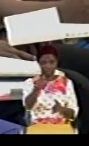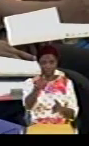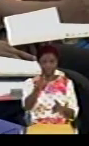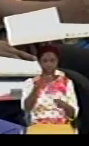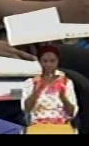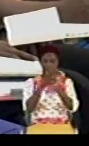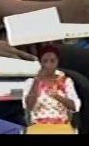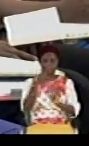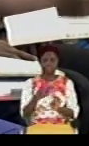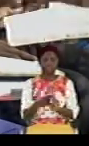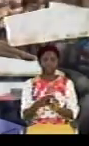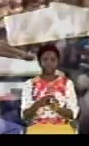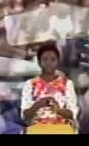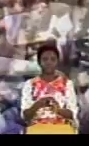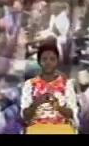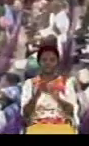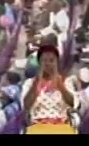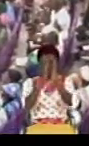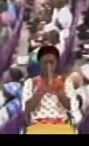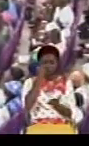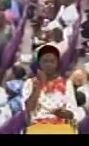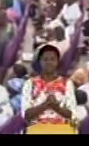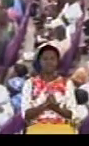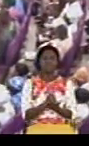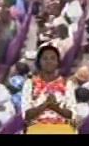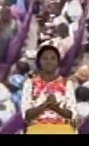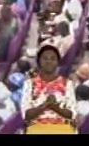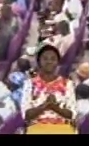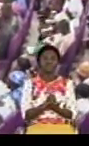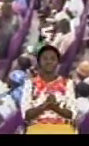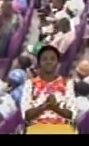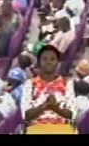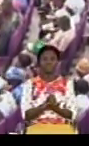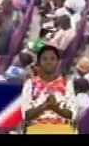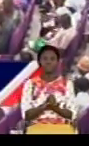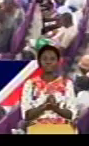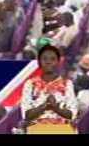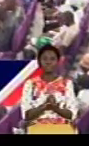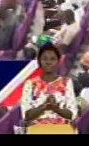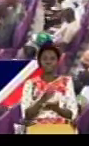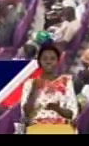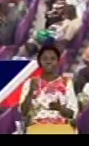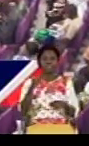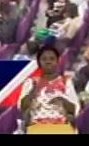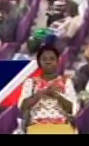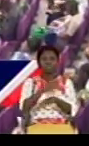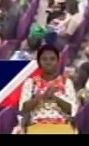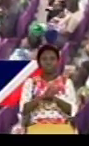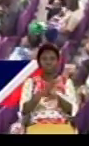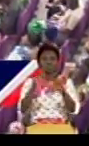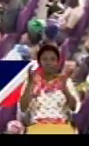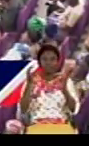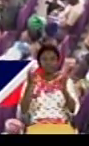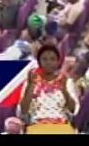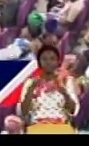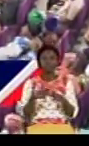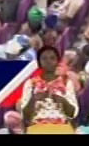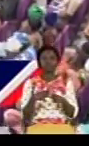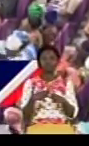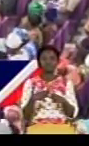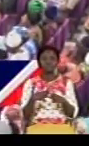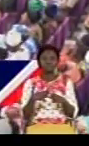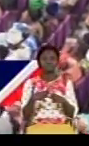Amen. Amen. We're looking at the message, activating God's